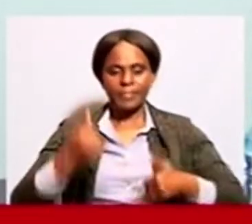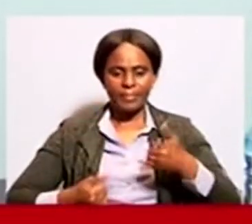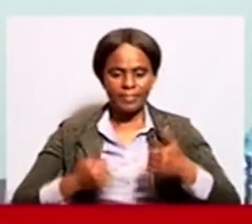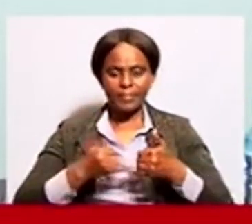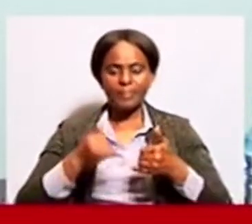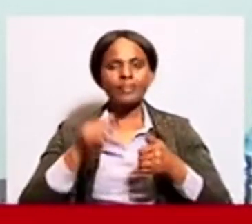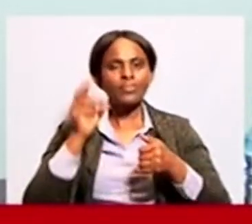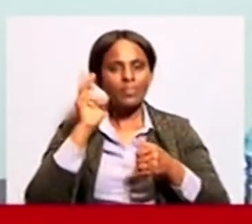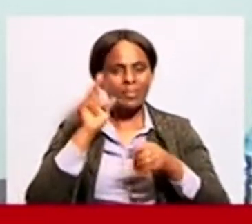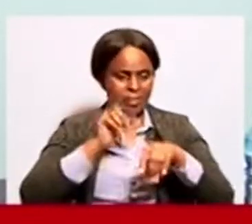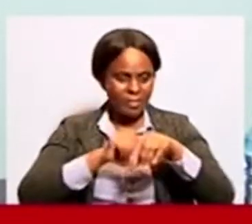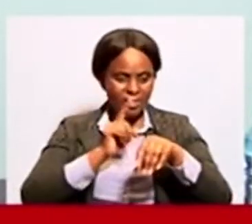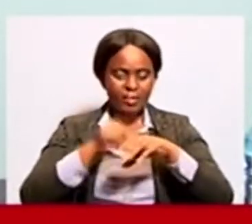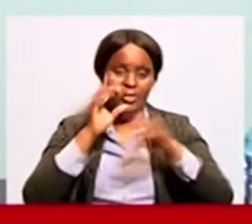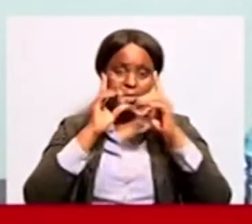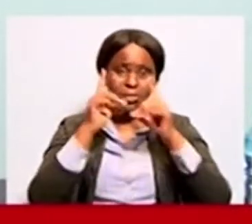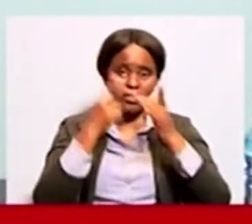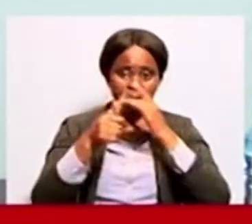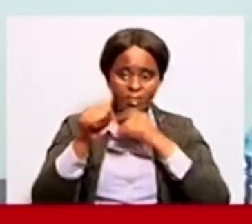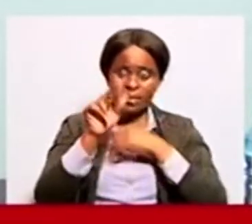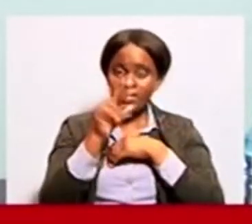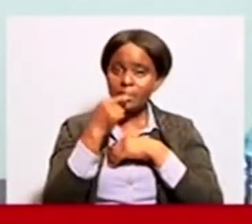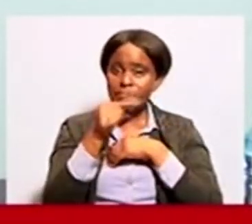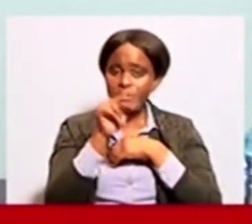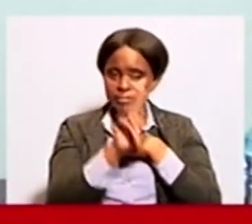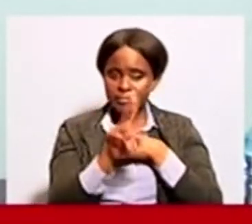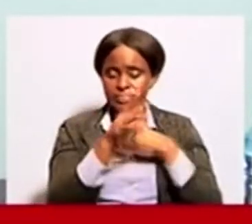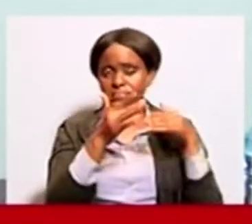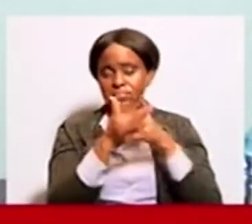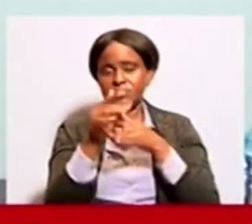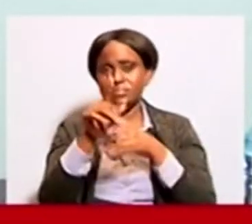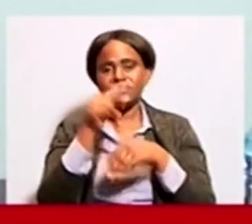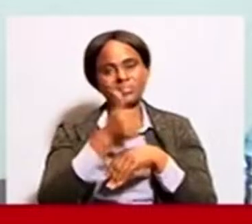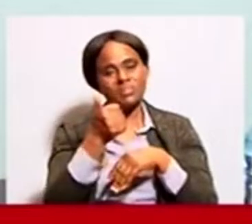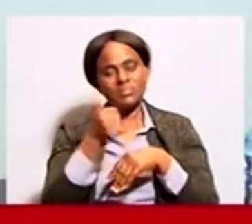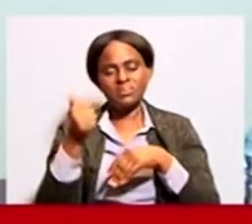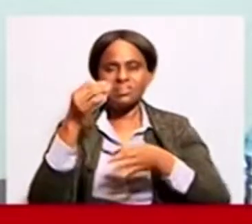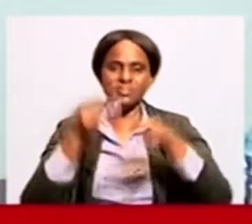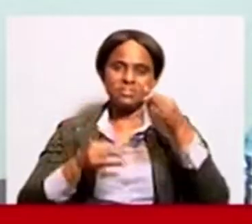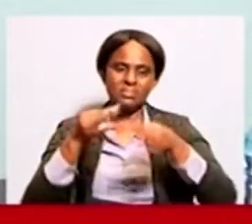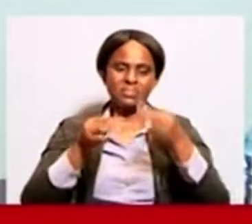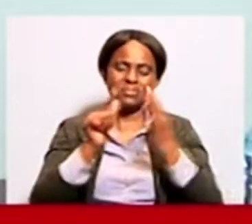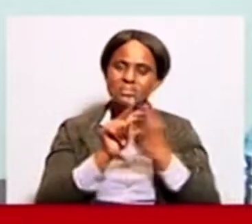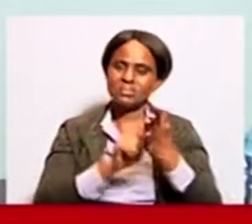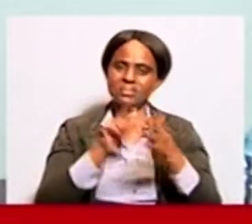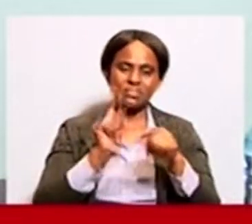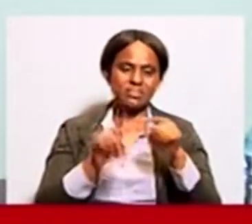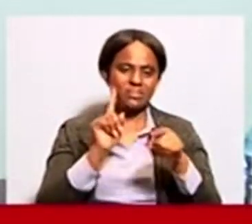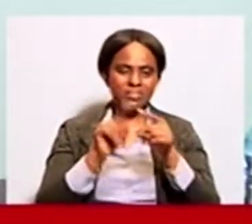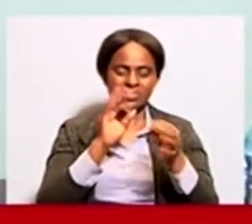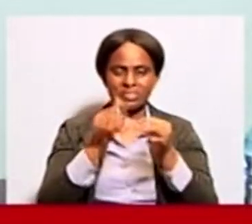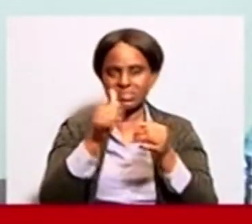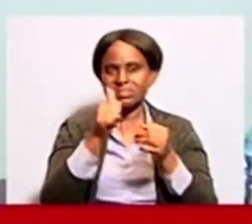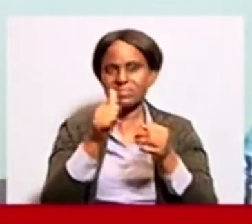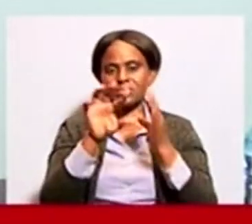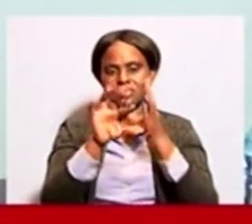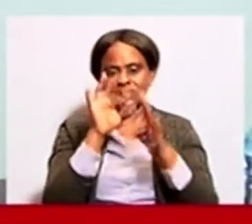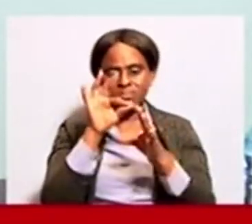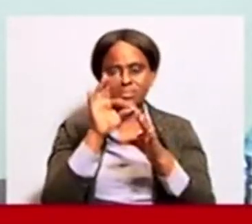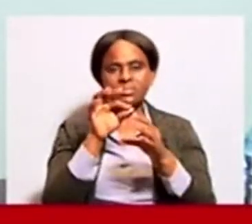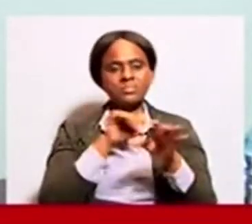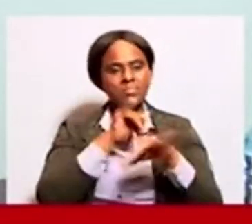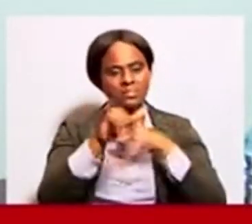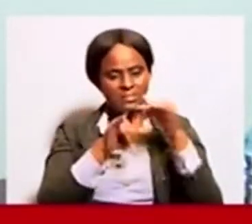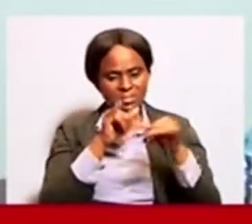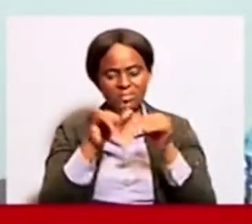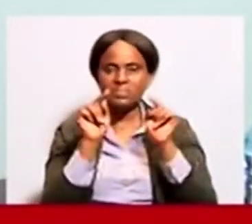during our deliberation, whatever you say will not be used against you in any law, in any court of law, But if you choose to mislead this